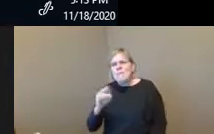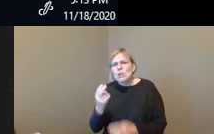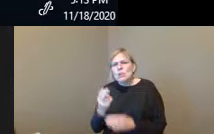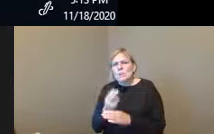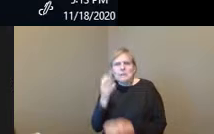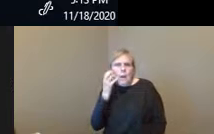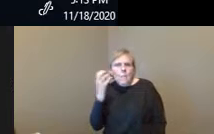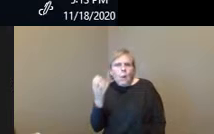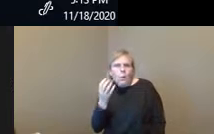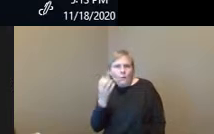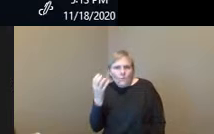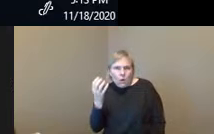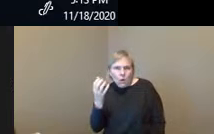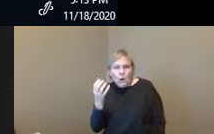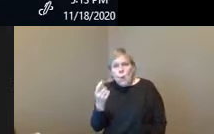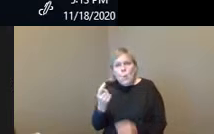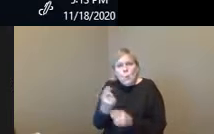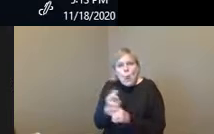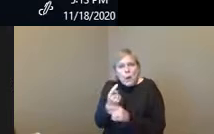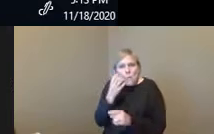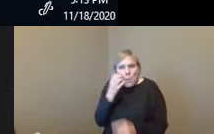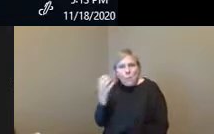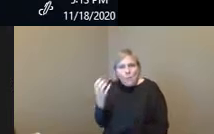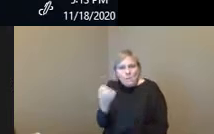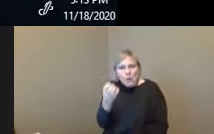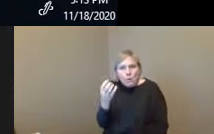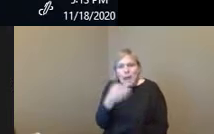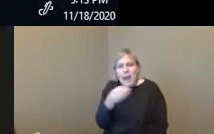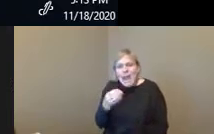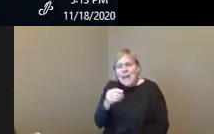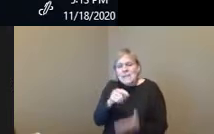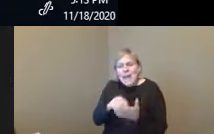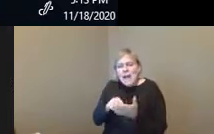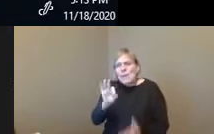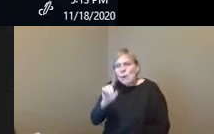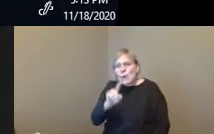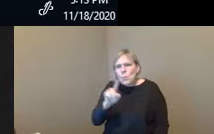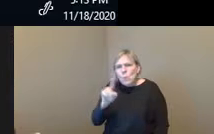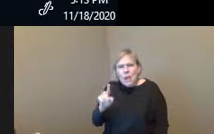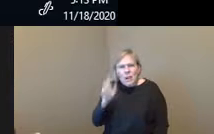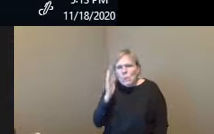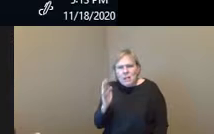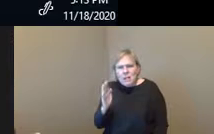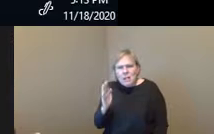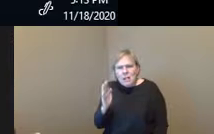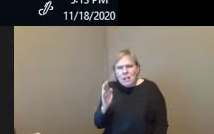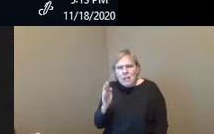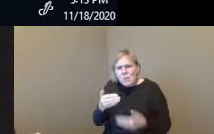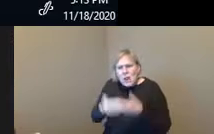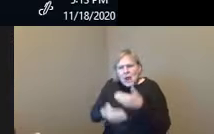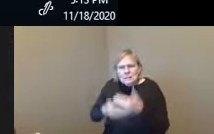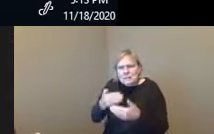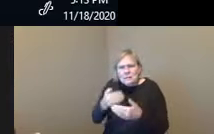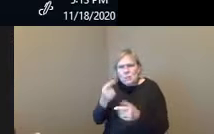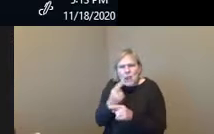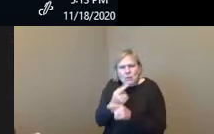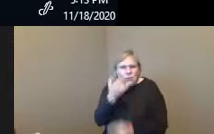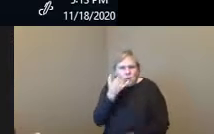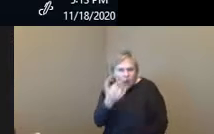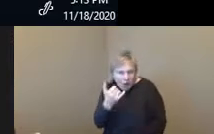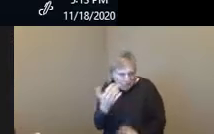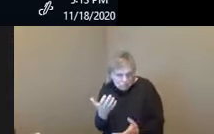mobile phone, it's a regular mobile phone, and you're dialing 911, it's just gonna process it like a regular